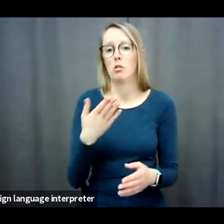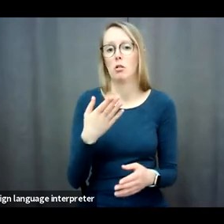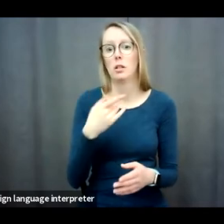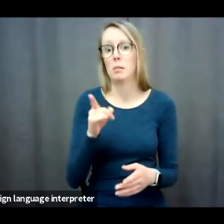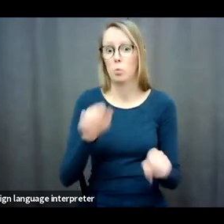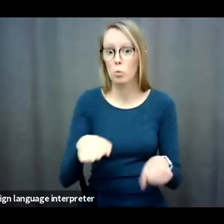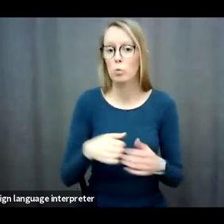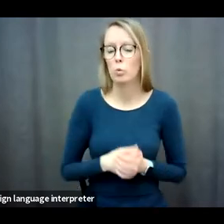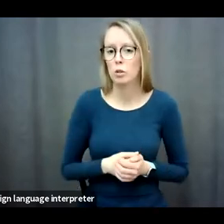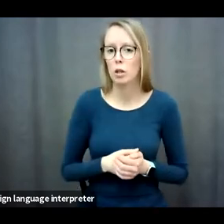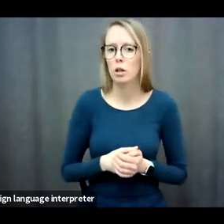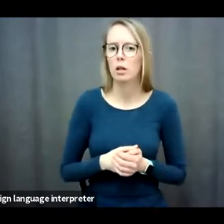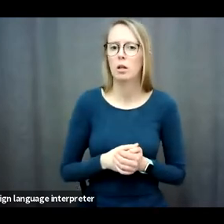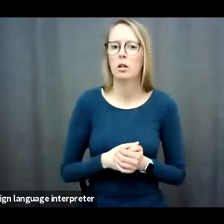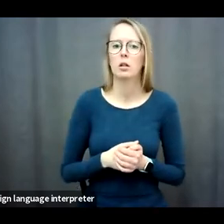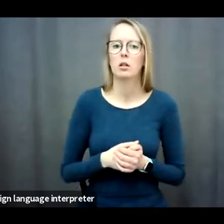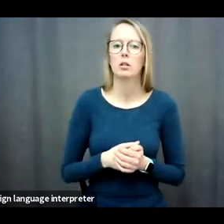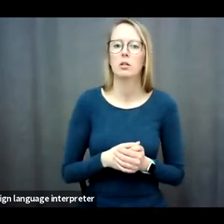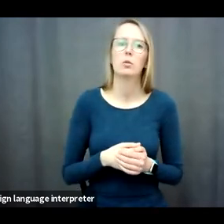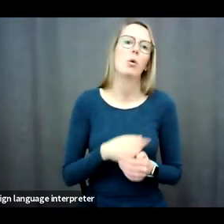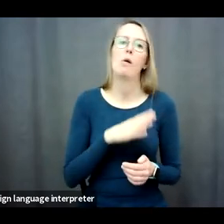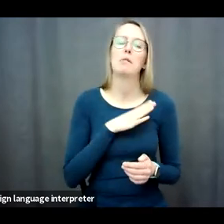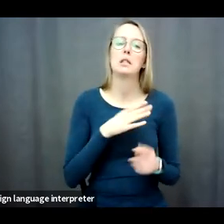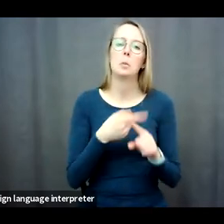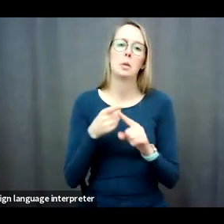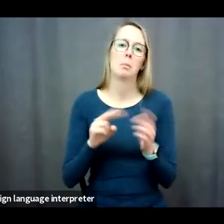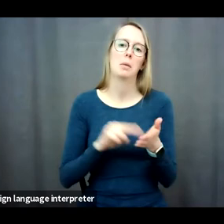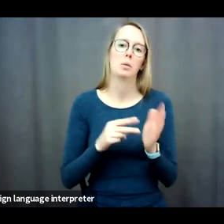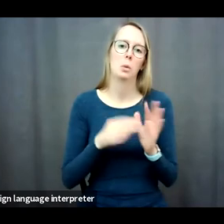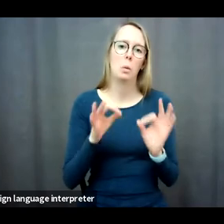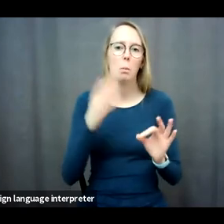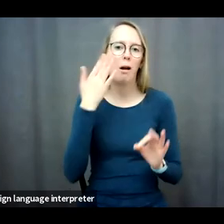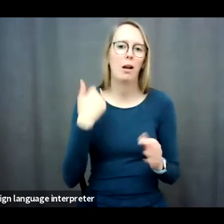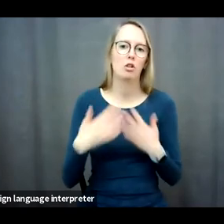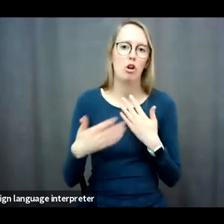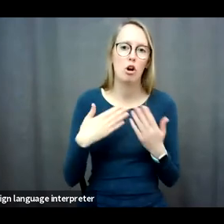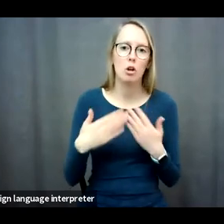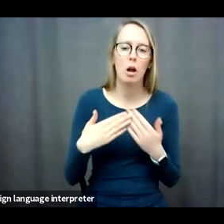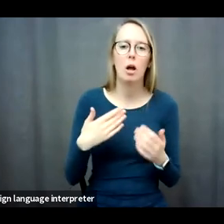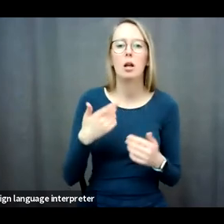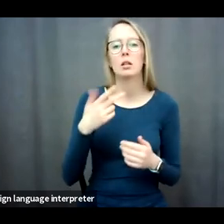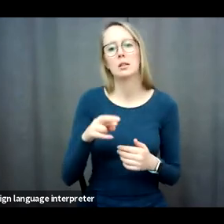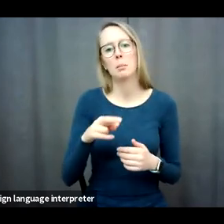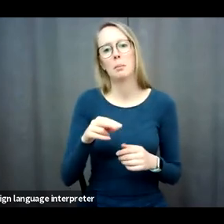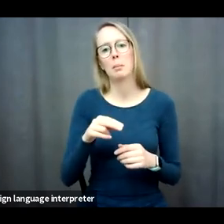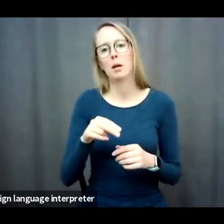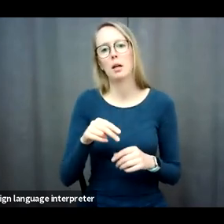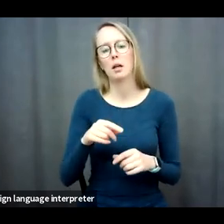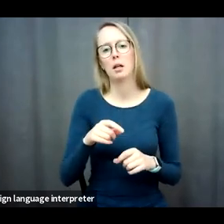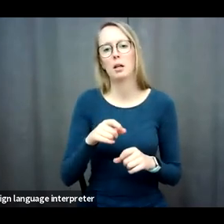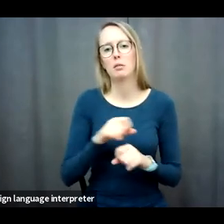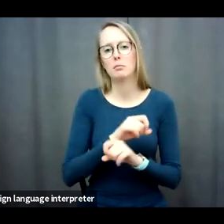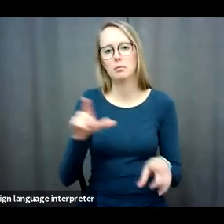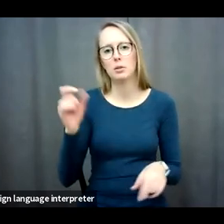really appreciated you setting out some methodology on how to do this by putting out some